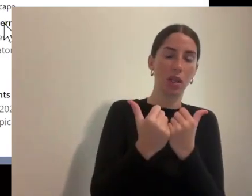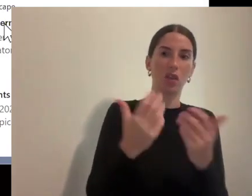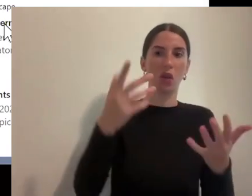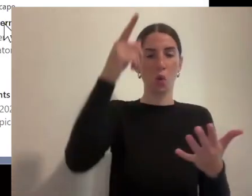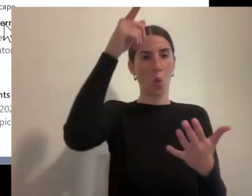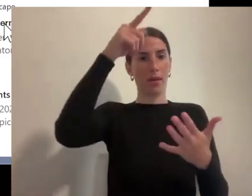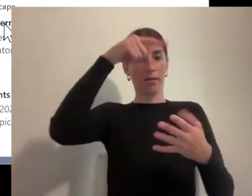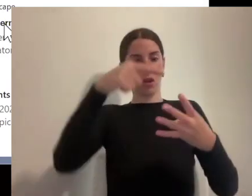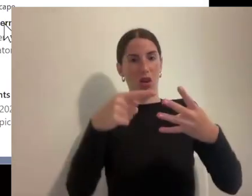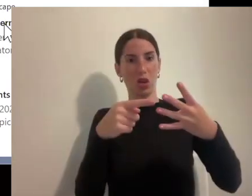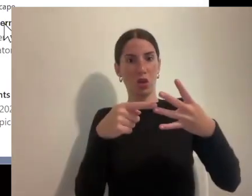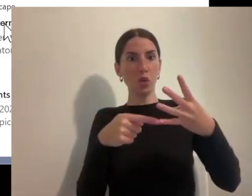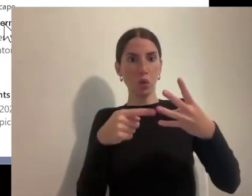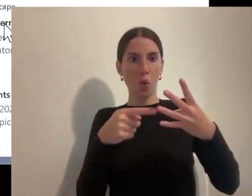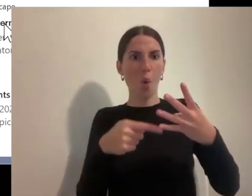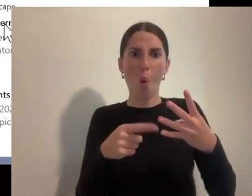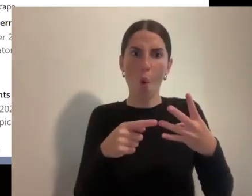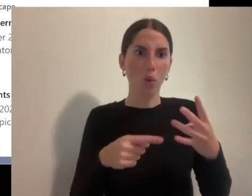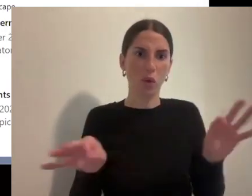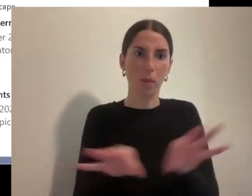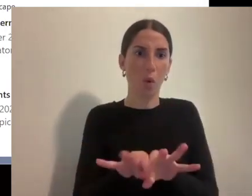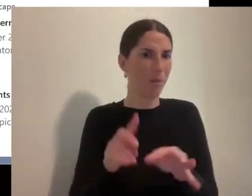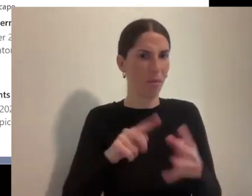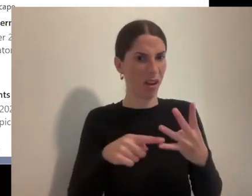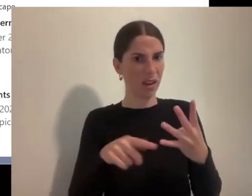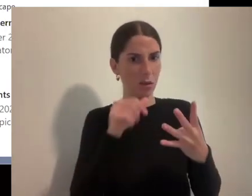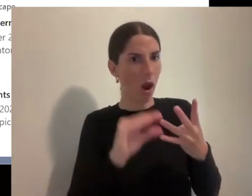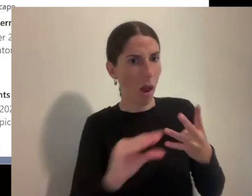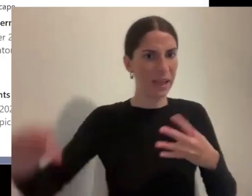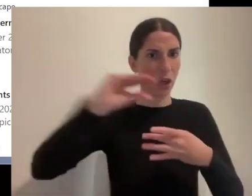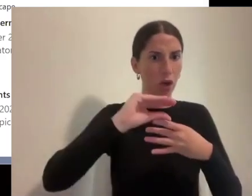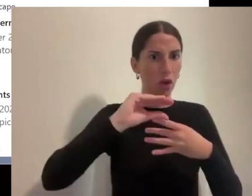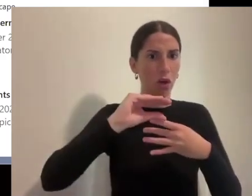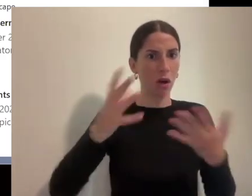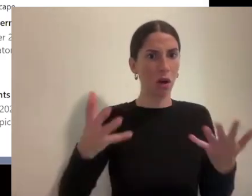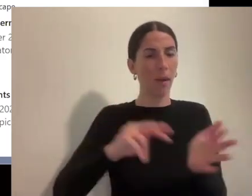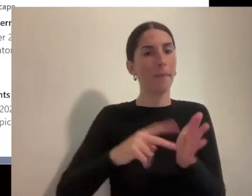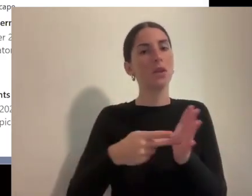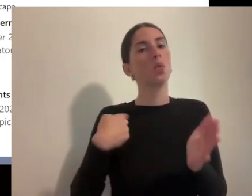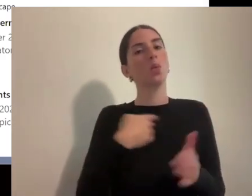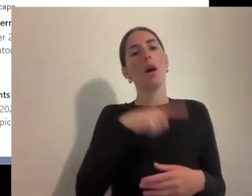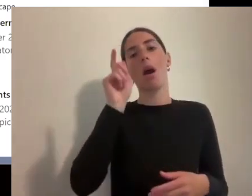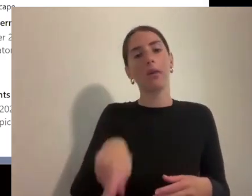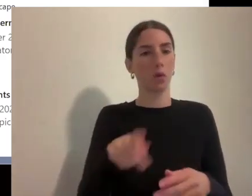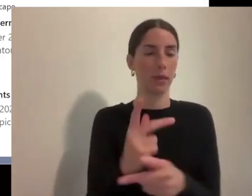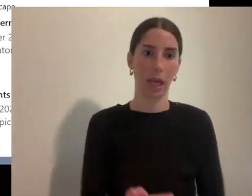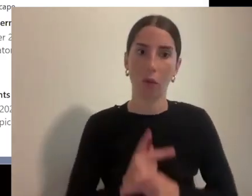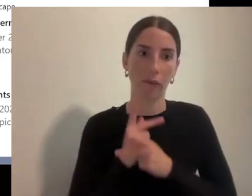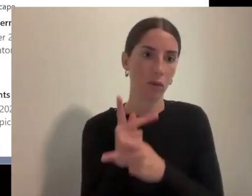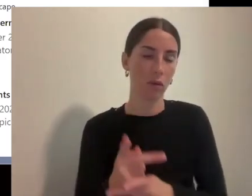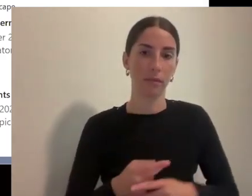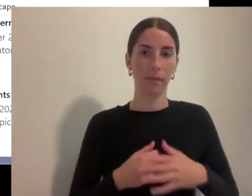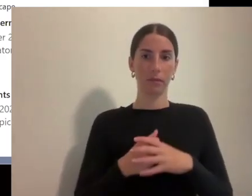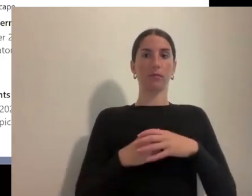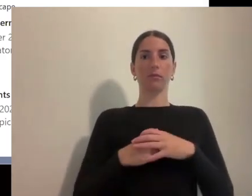these two are reliable sources, but they don't appear at the top. So we have to be careful about this.